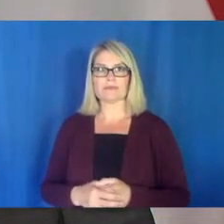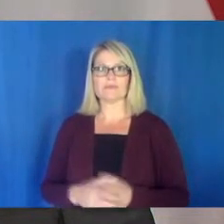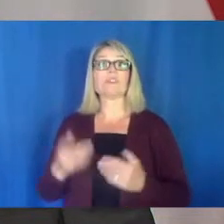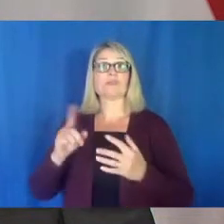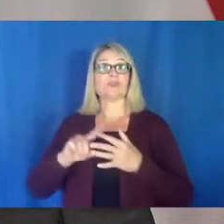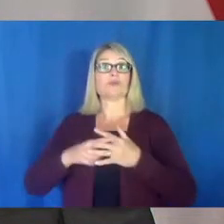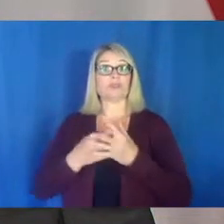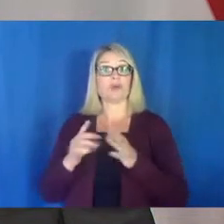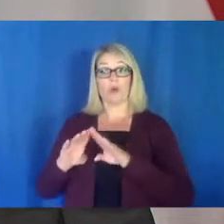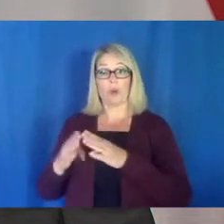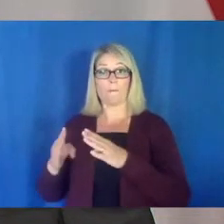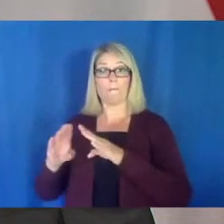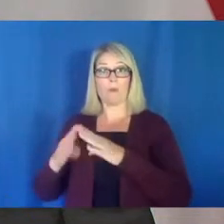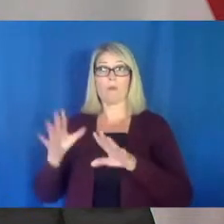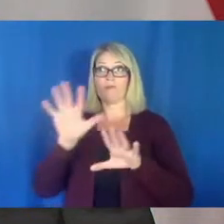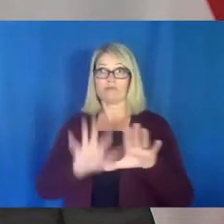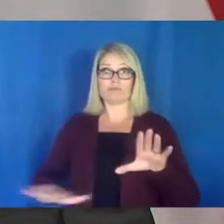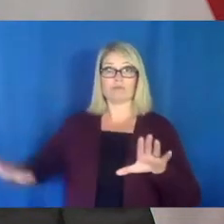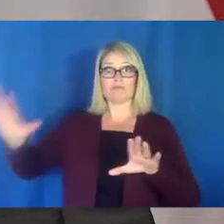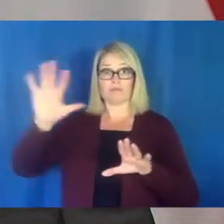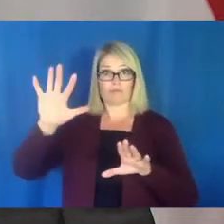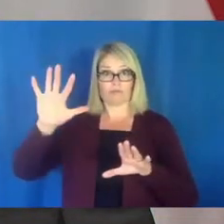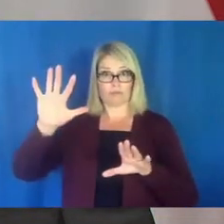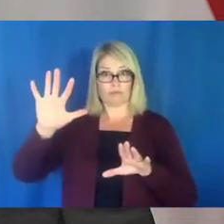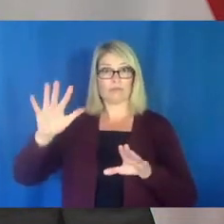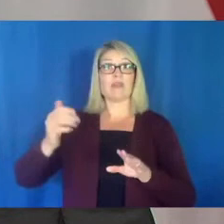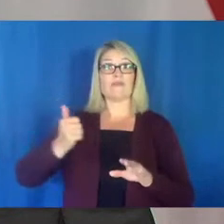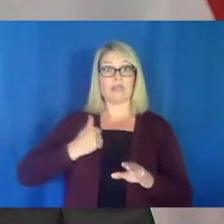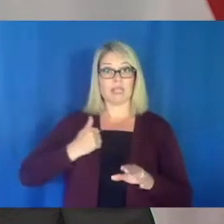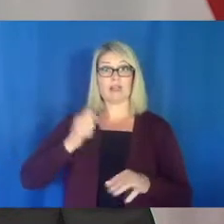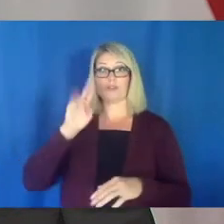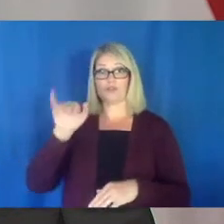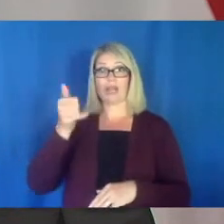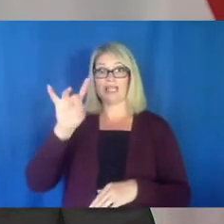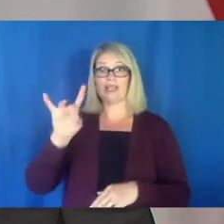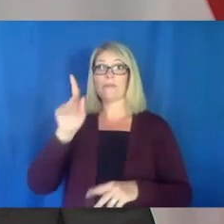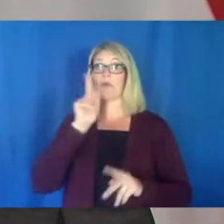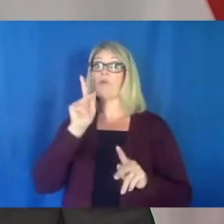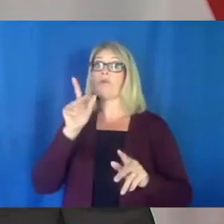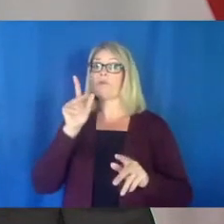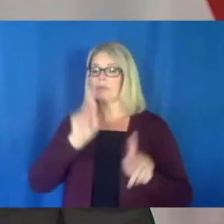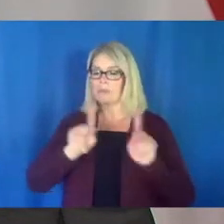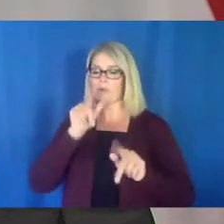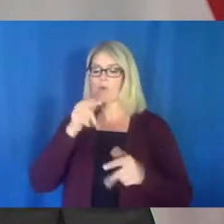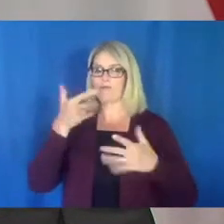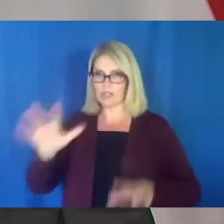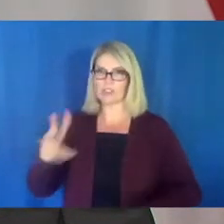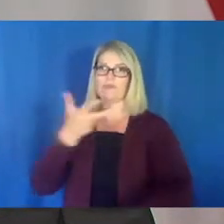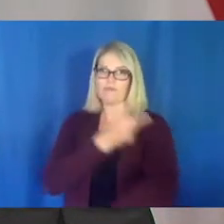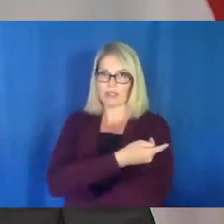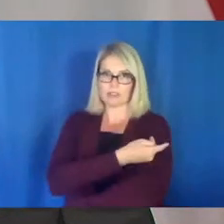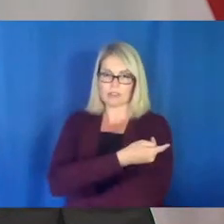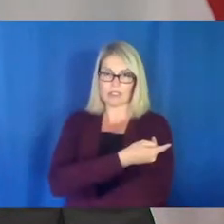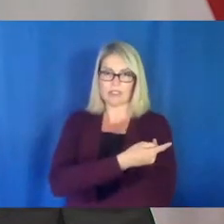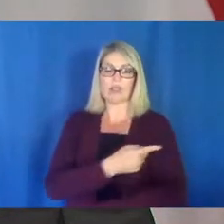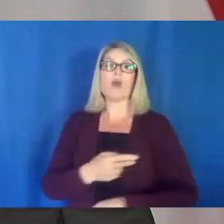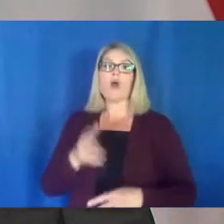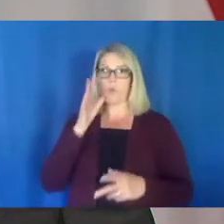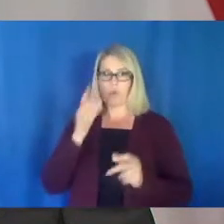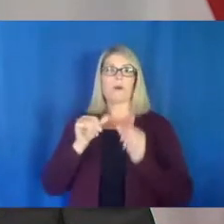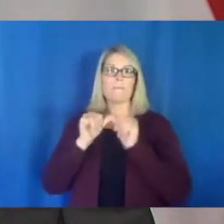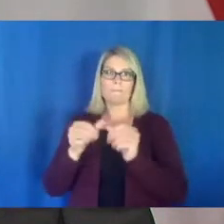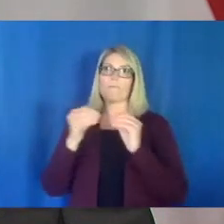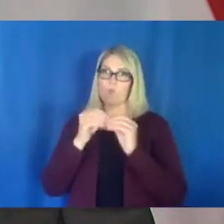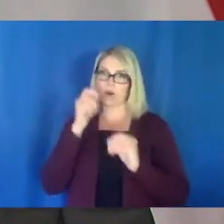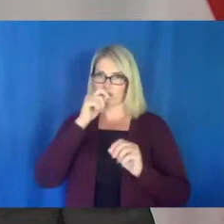to the country for vaccinated travelers on July 18th, we will maintain the level of testing, at least at the beginning, to